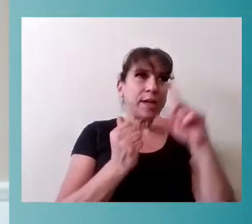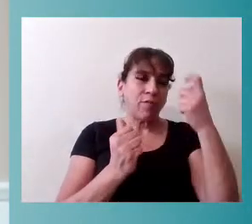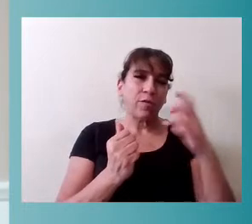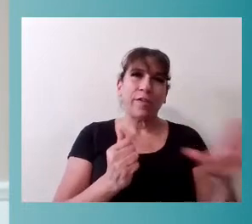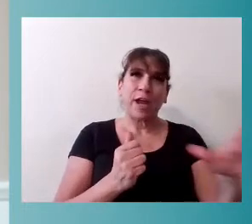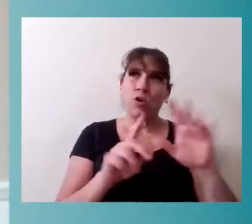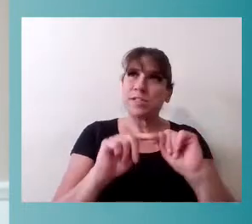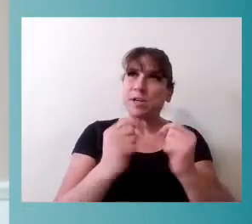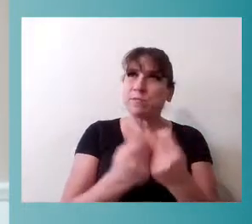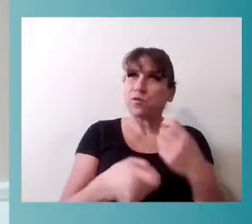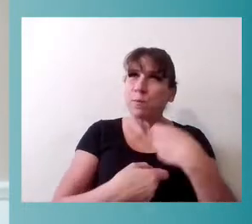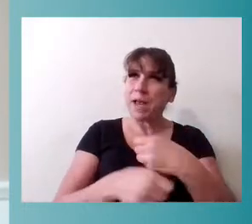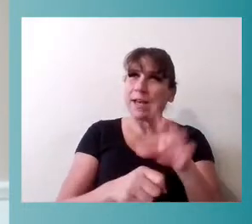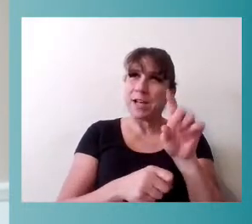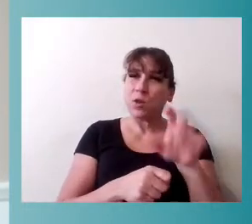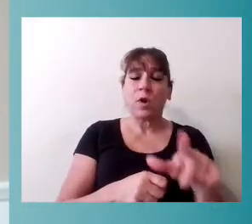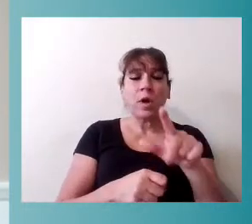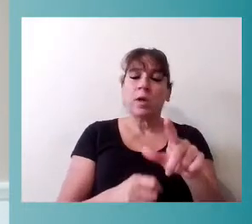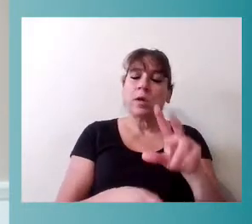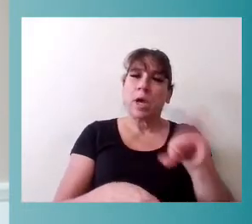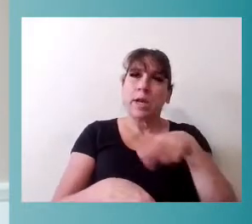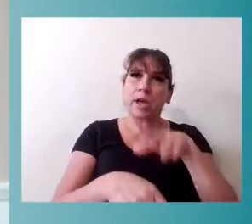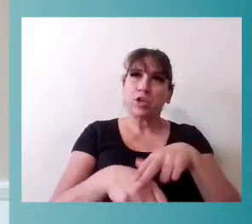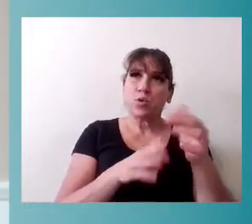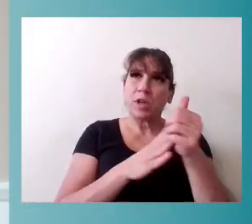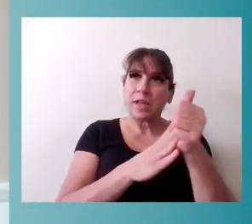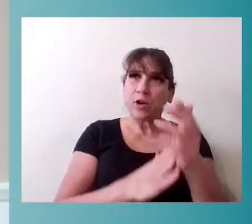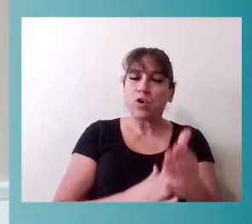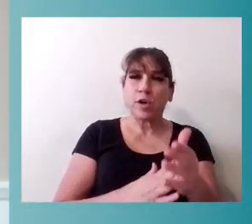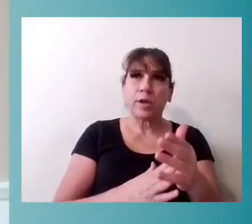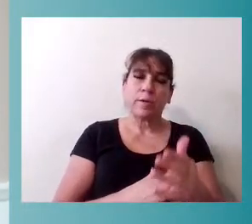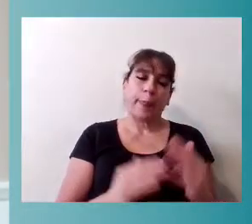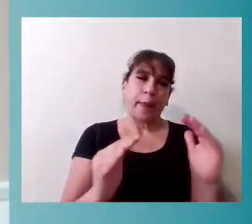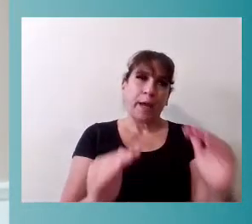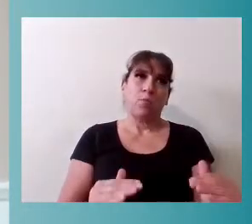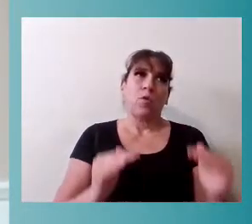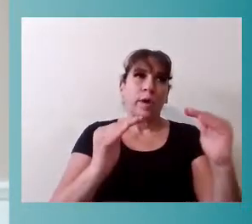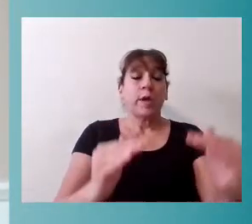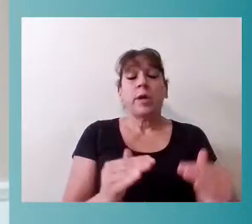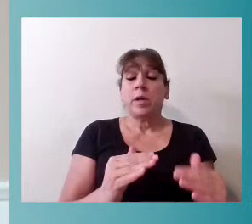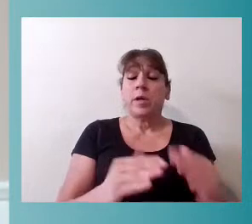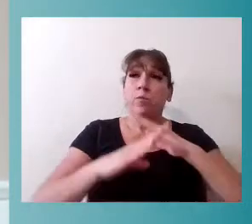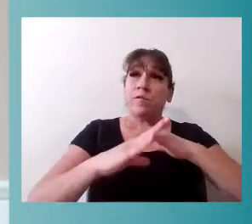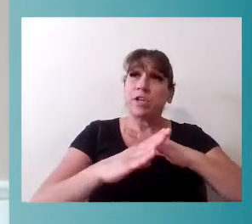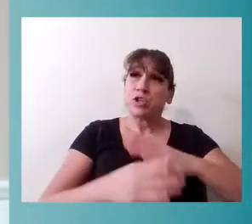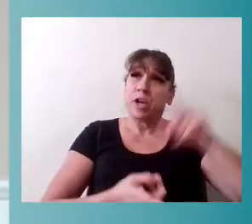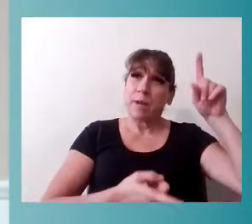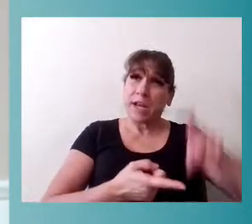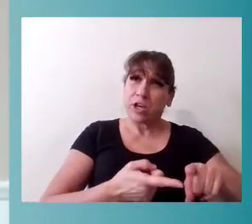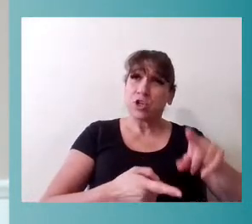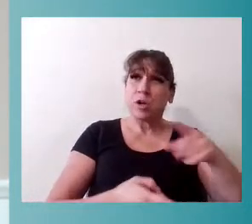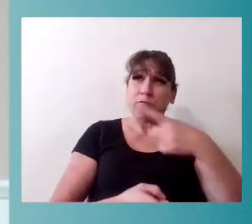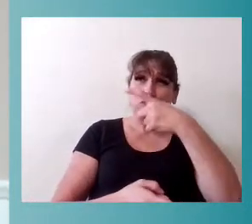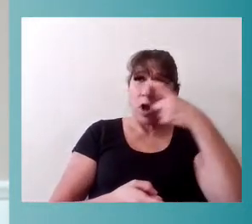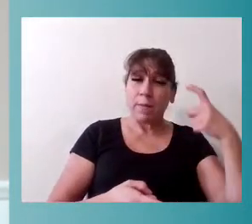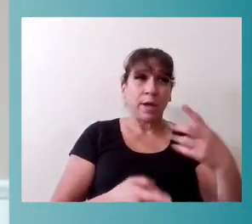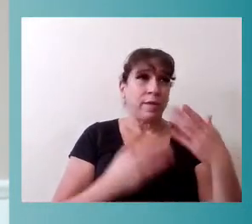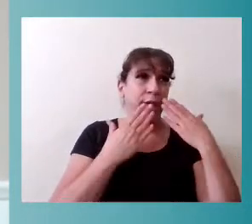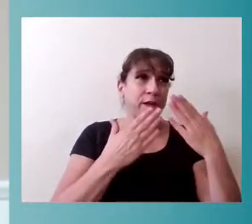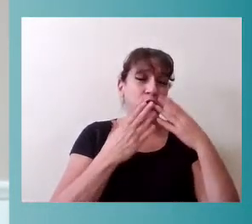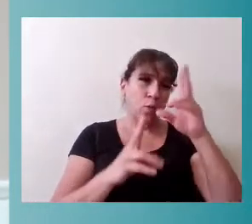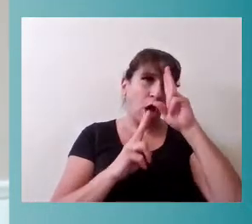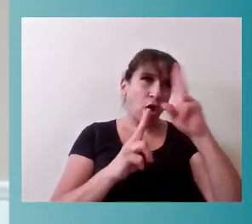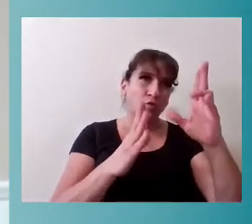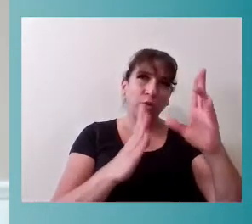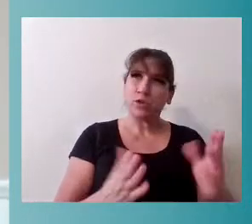for making Delaware a national leader in promoting prevention and mitigation of trauma. Thanks to our honorees